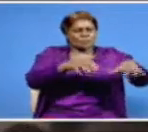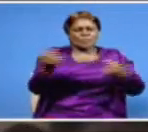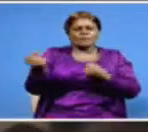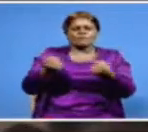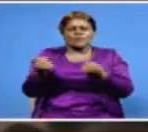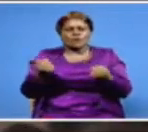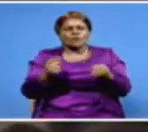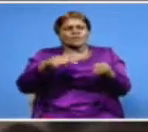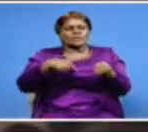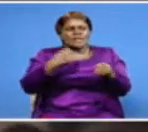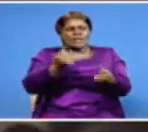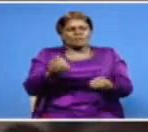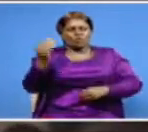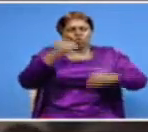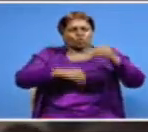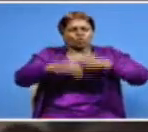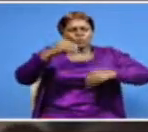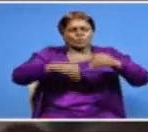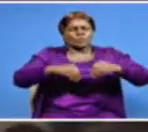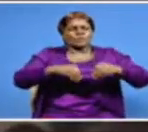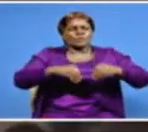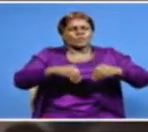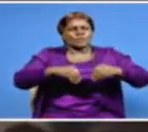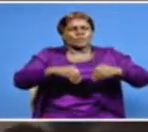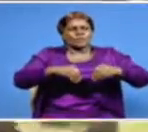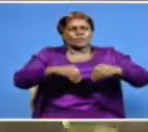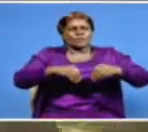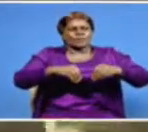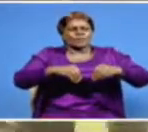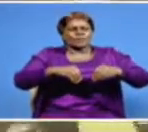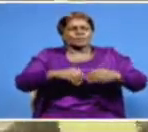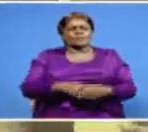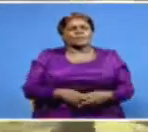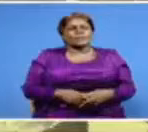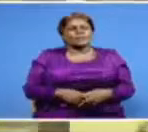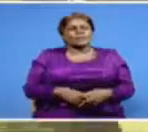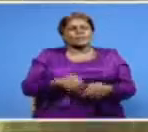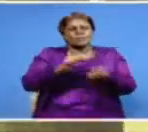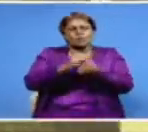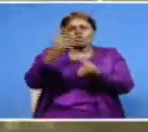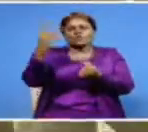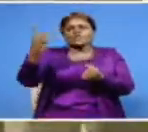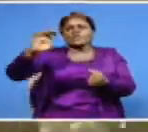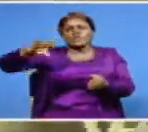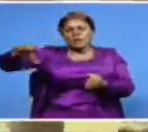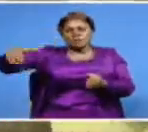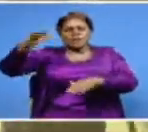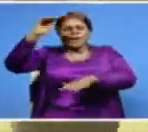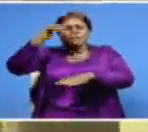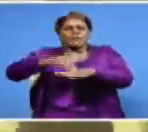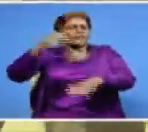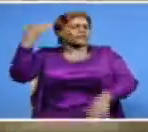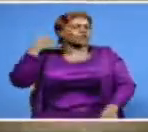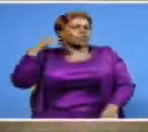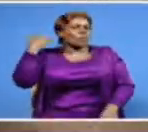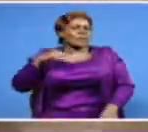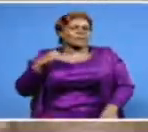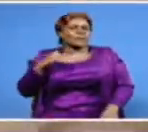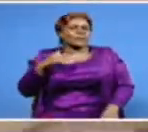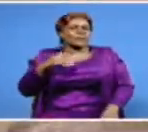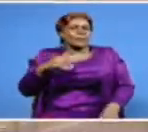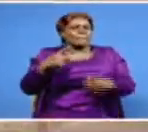magari tunasaidia hata sisi kama wenyeji. At least 14 counties have been affected by banditry in the